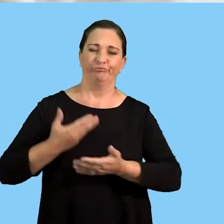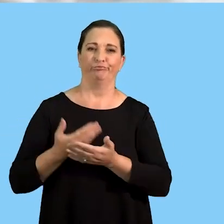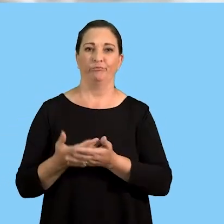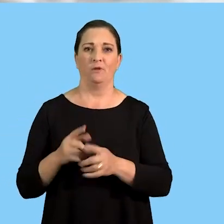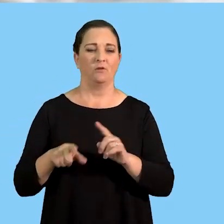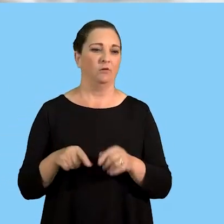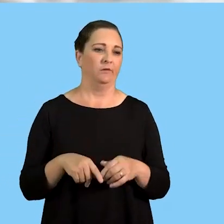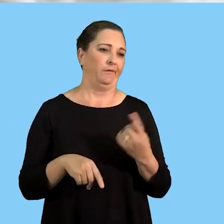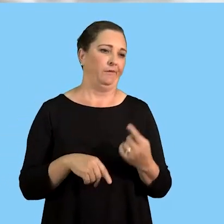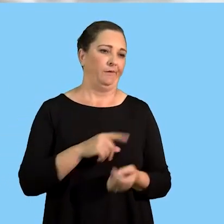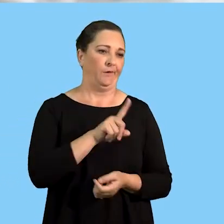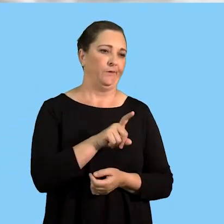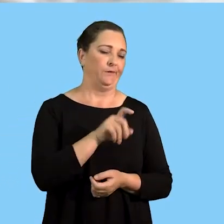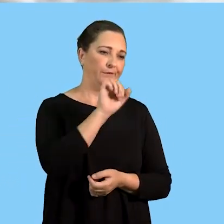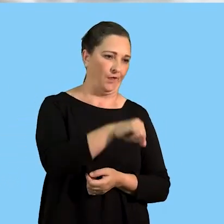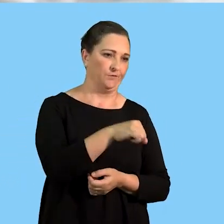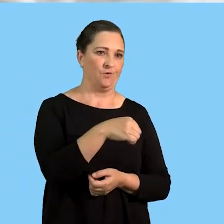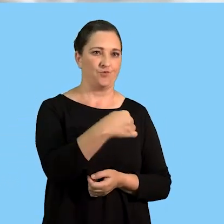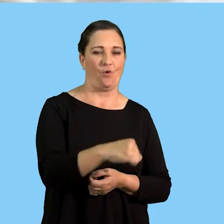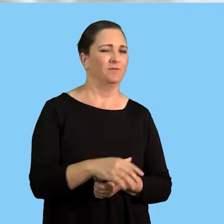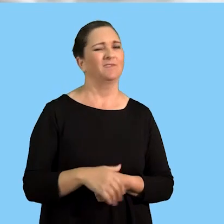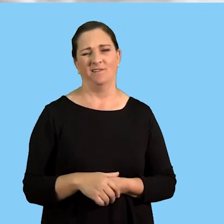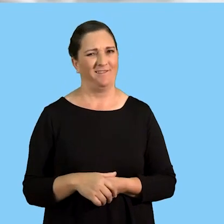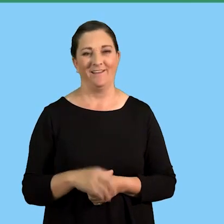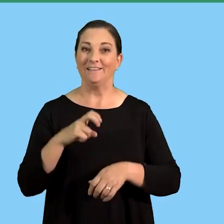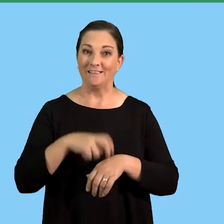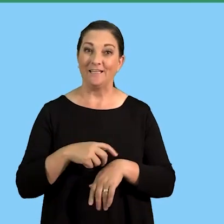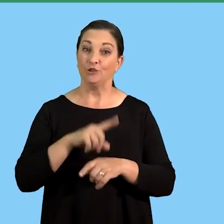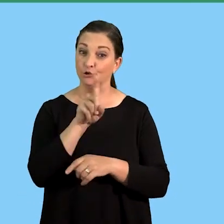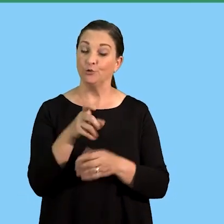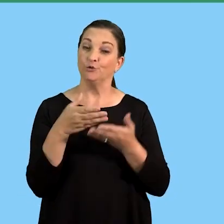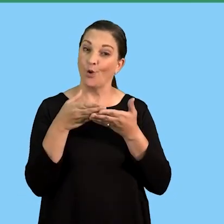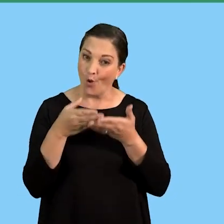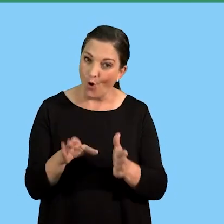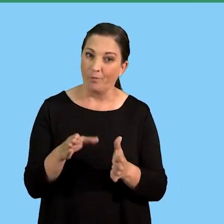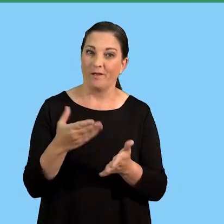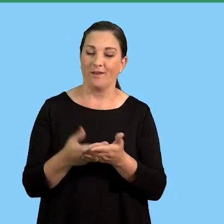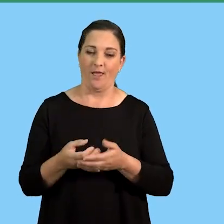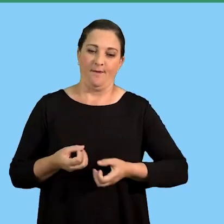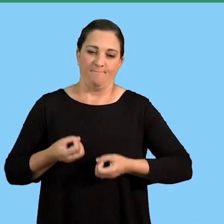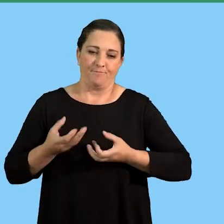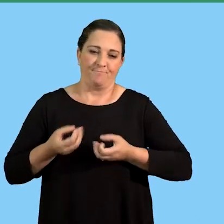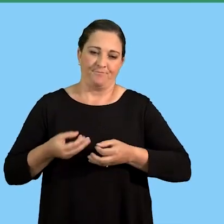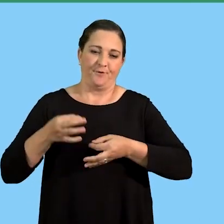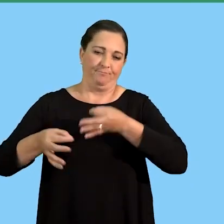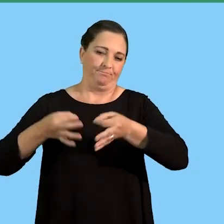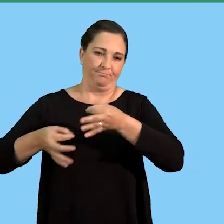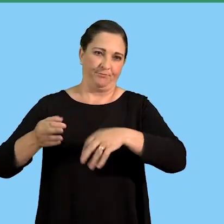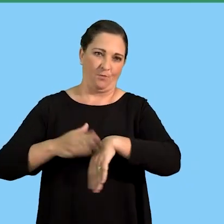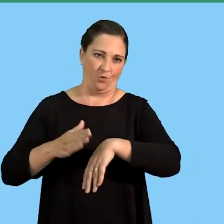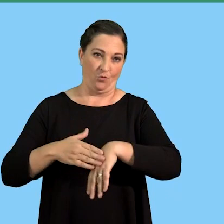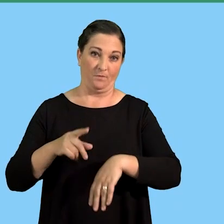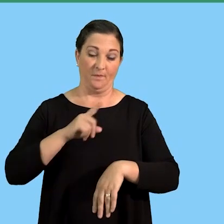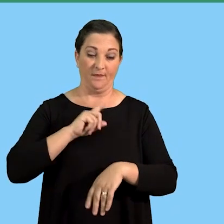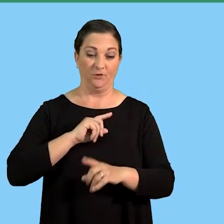than giving them questions that require a yes or no answer. It is very important that you must not